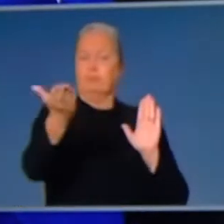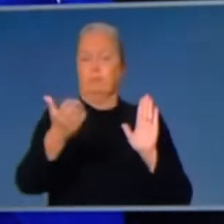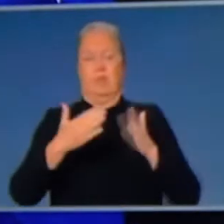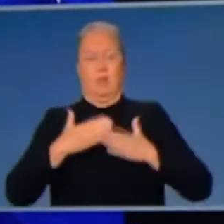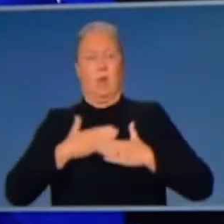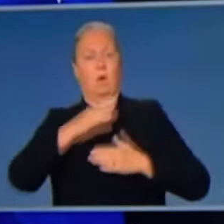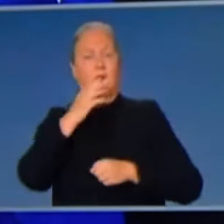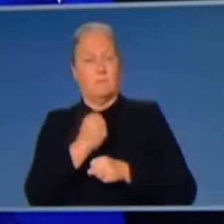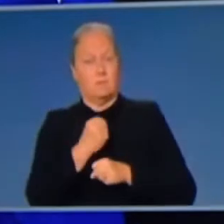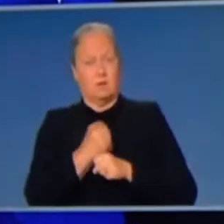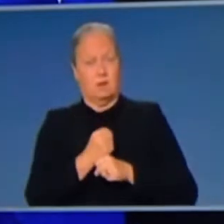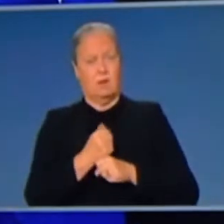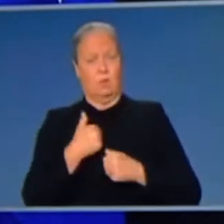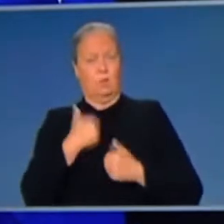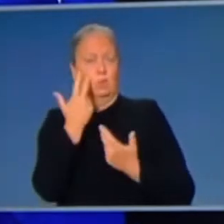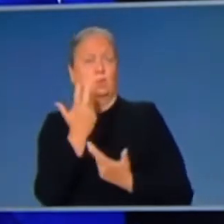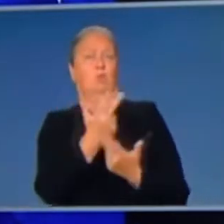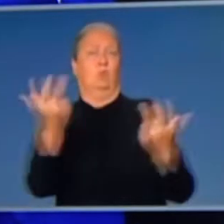us.